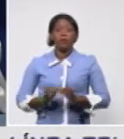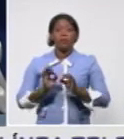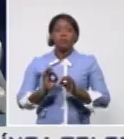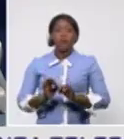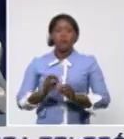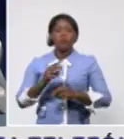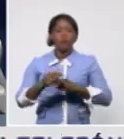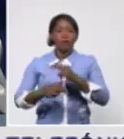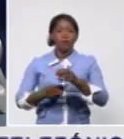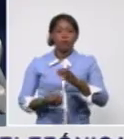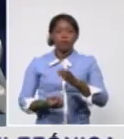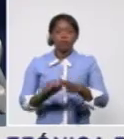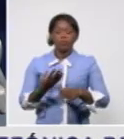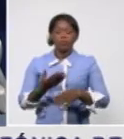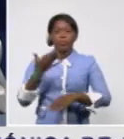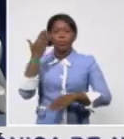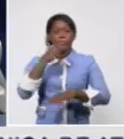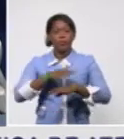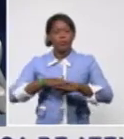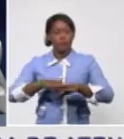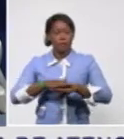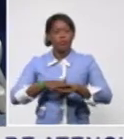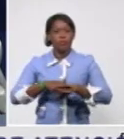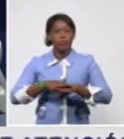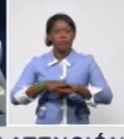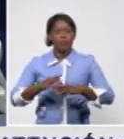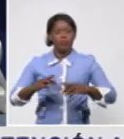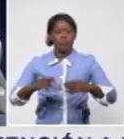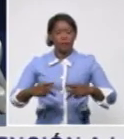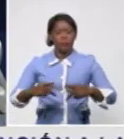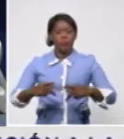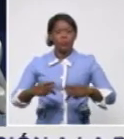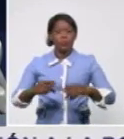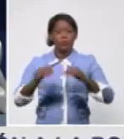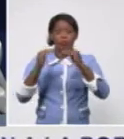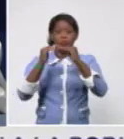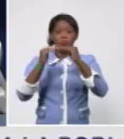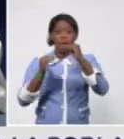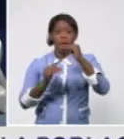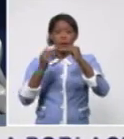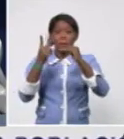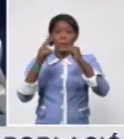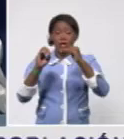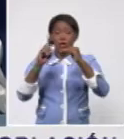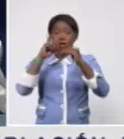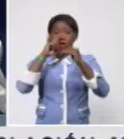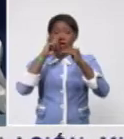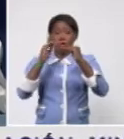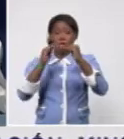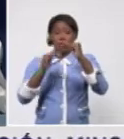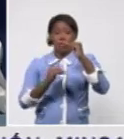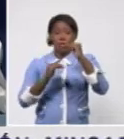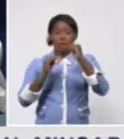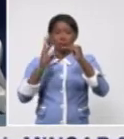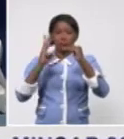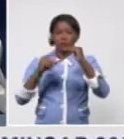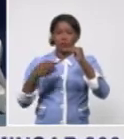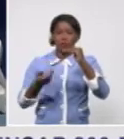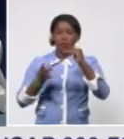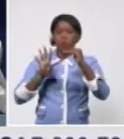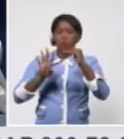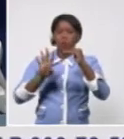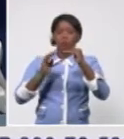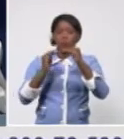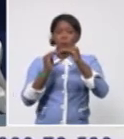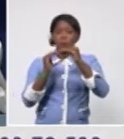from hospital. Meanwhile, 5 people diagnosed with the virus yesterday are between